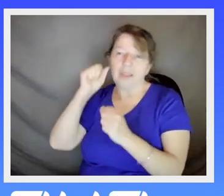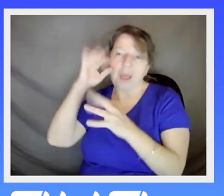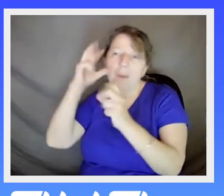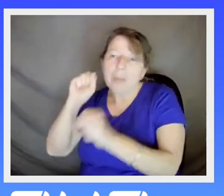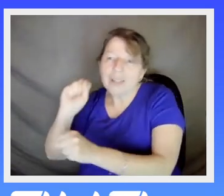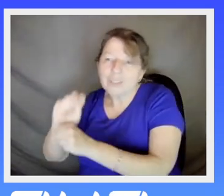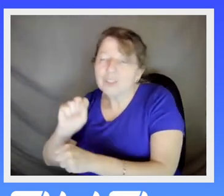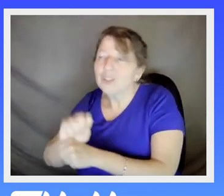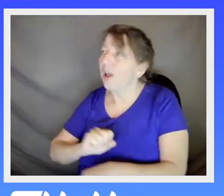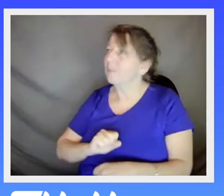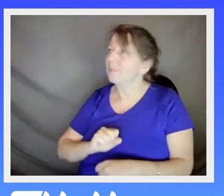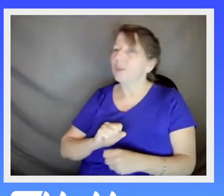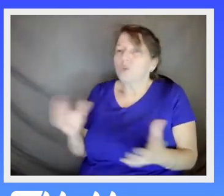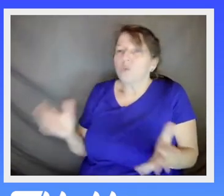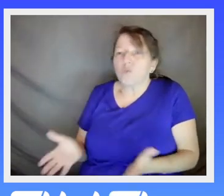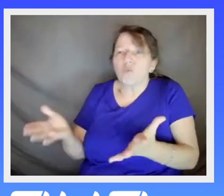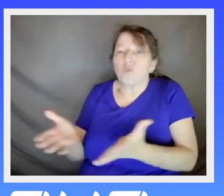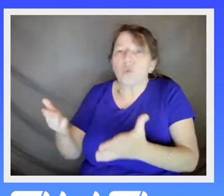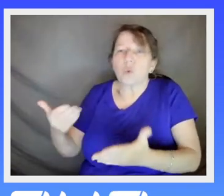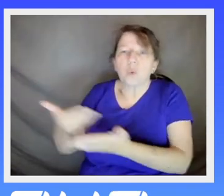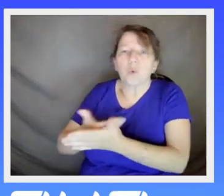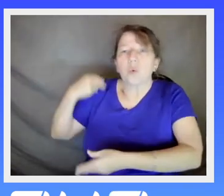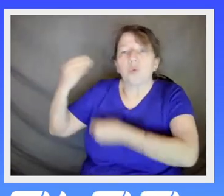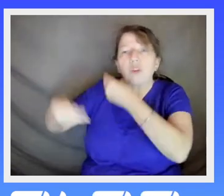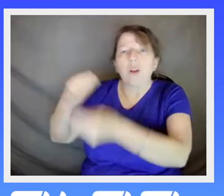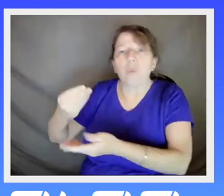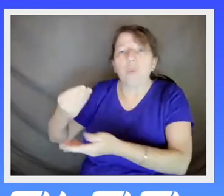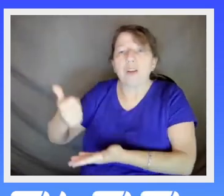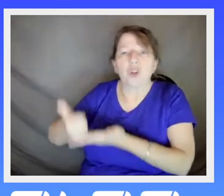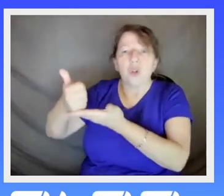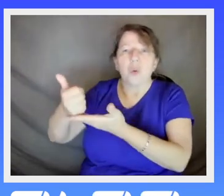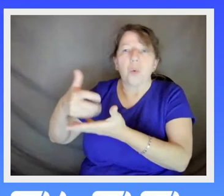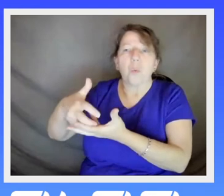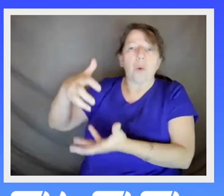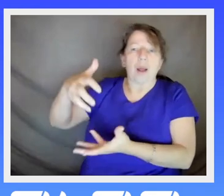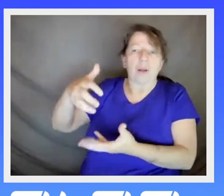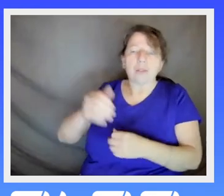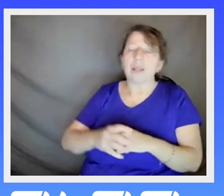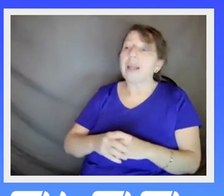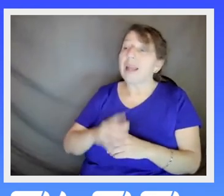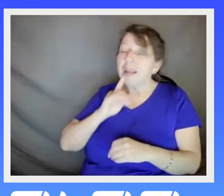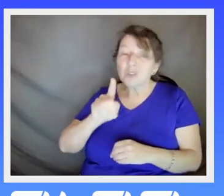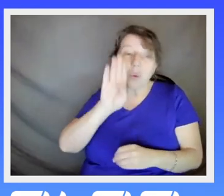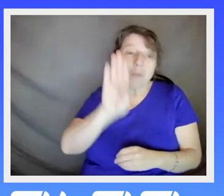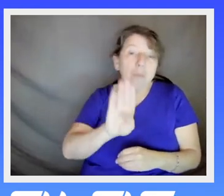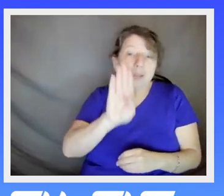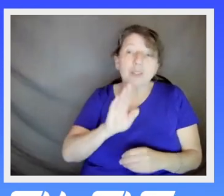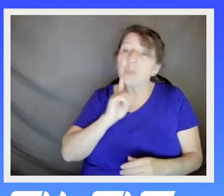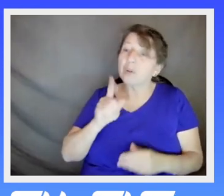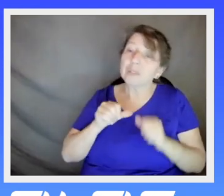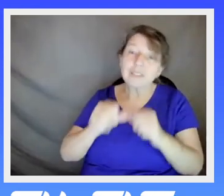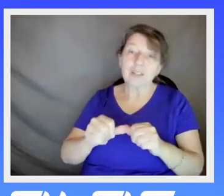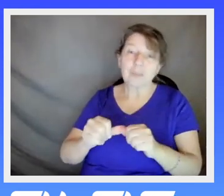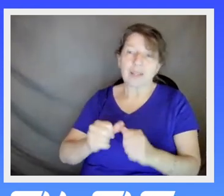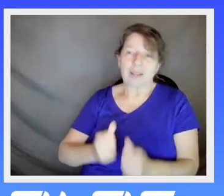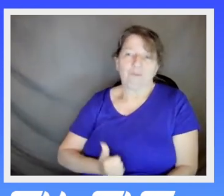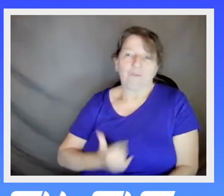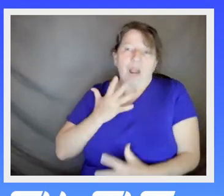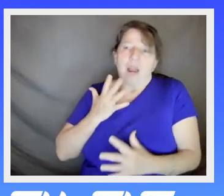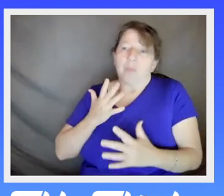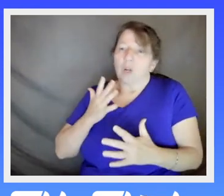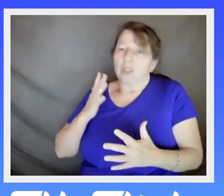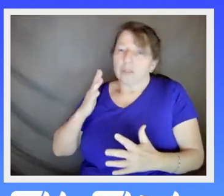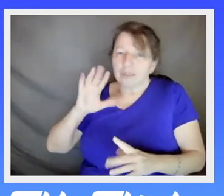building generational wealth, to ensuring that Boston is resilient and equitable and vibrant. Arts and culture have to be at the center of